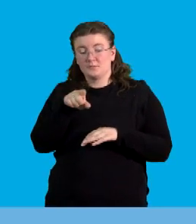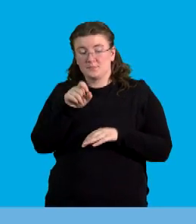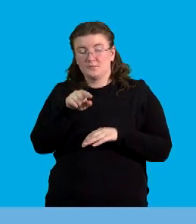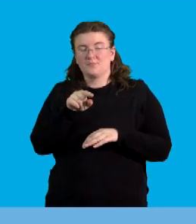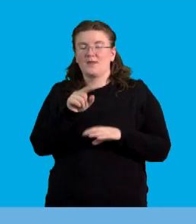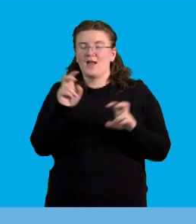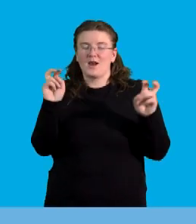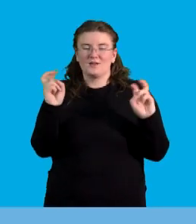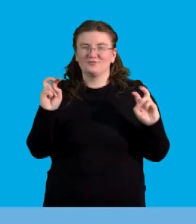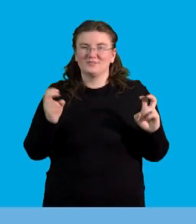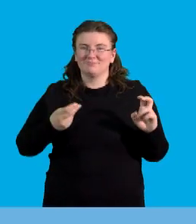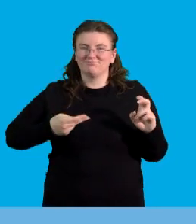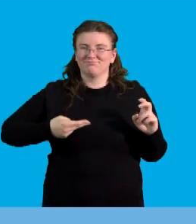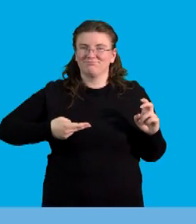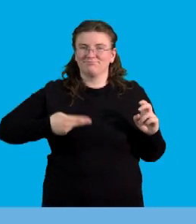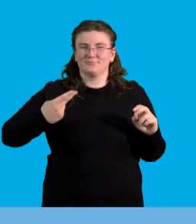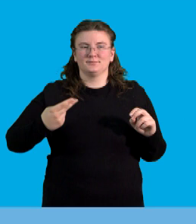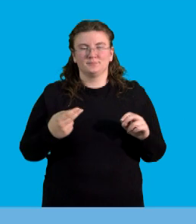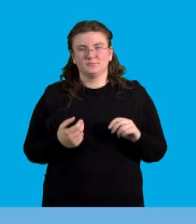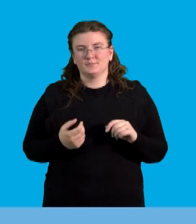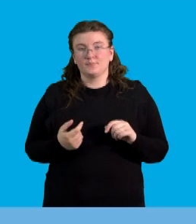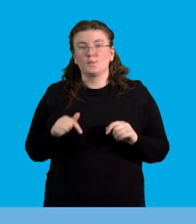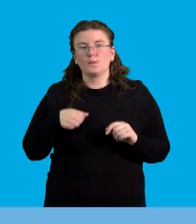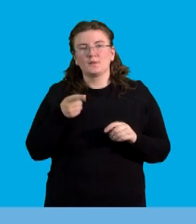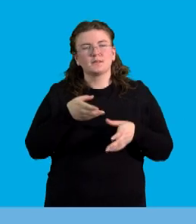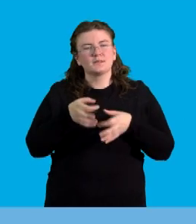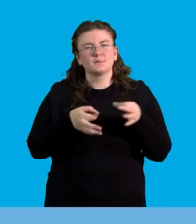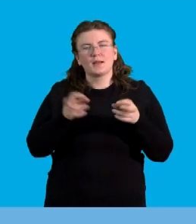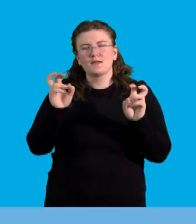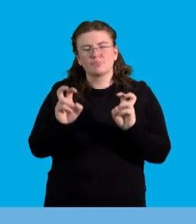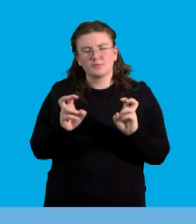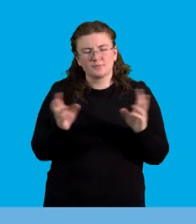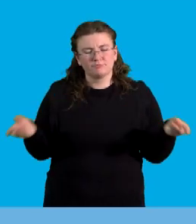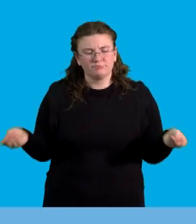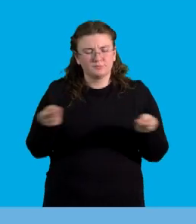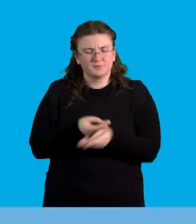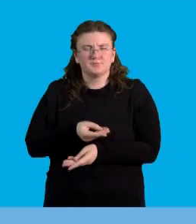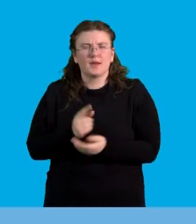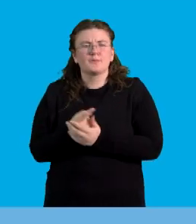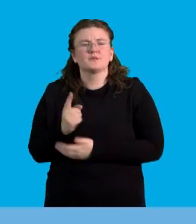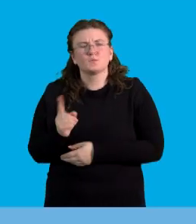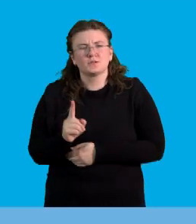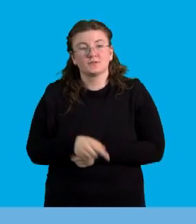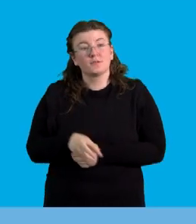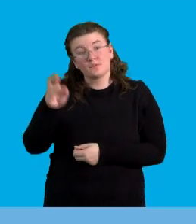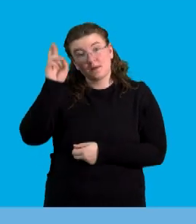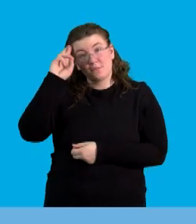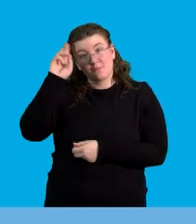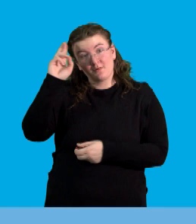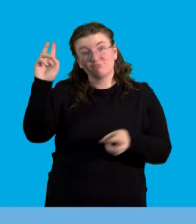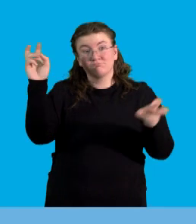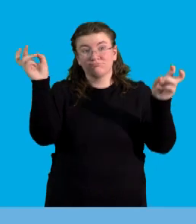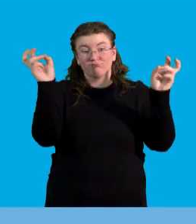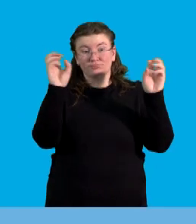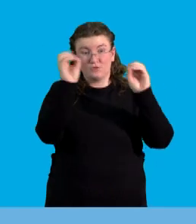through. So we need to now describe the energy transfer that is taking place. So remember, as the electrons are